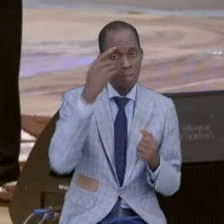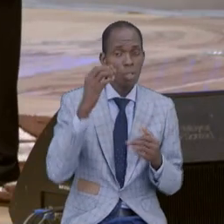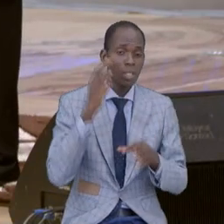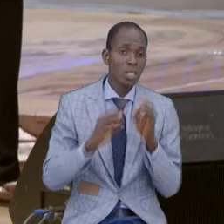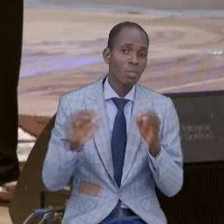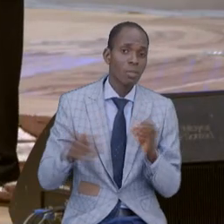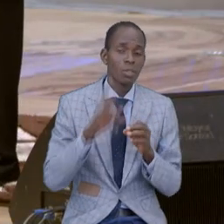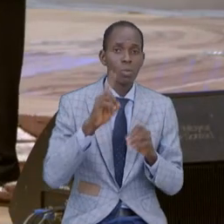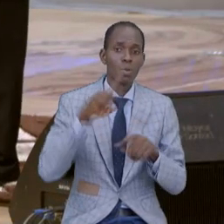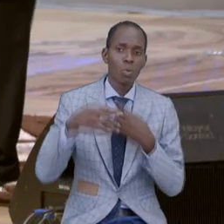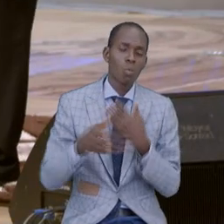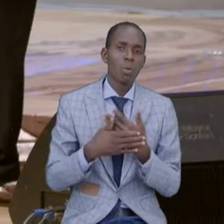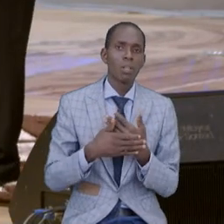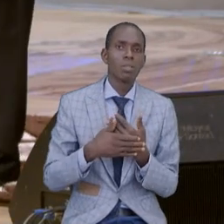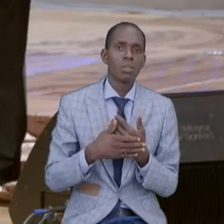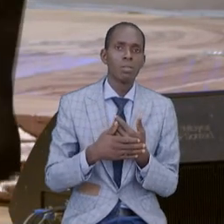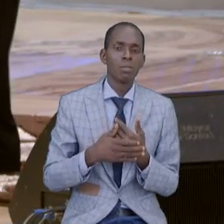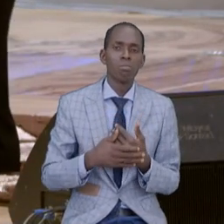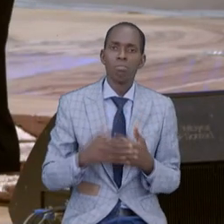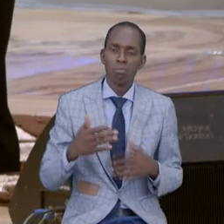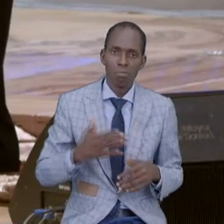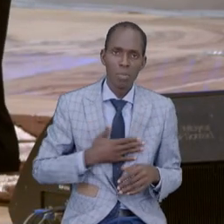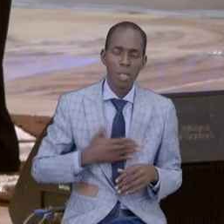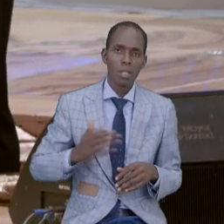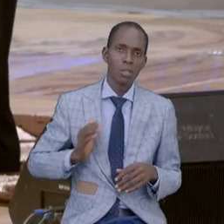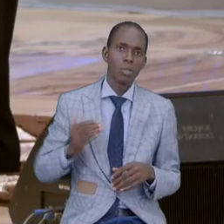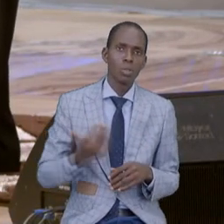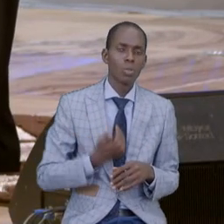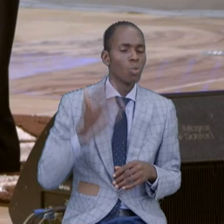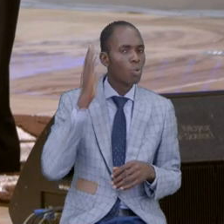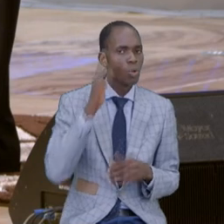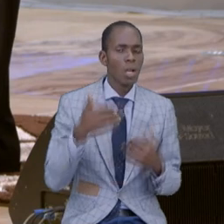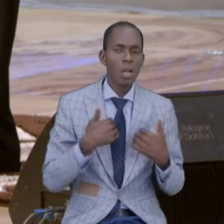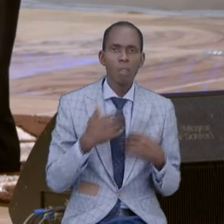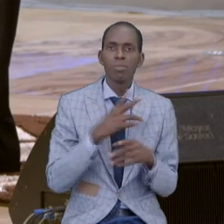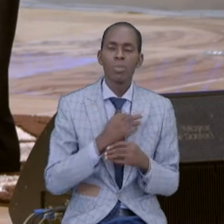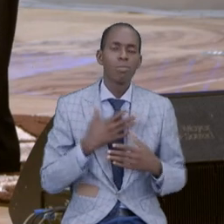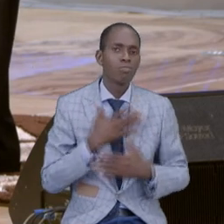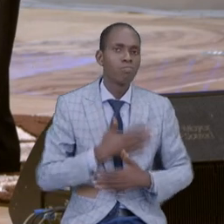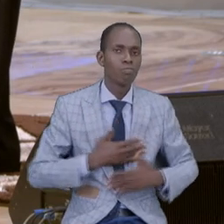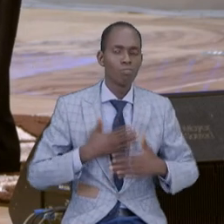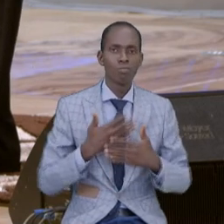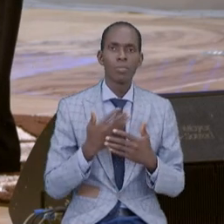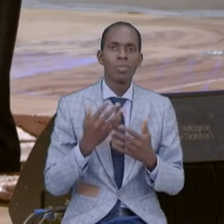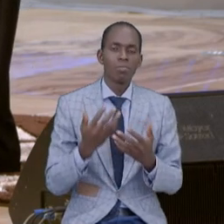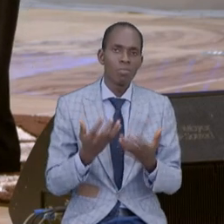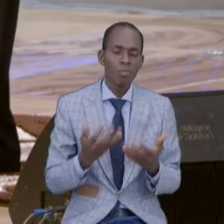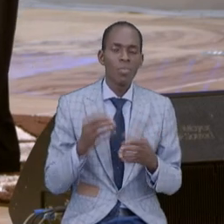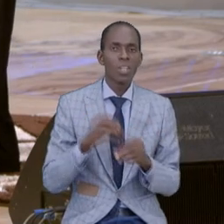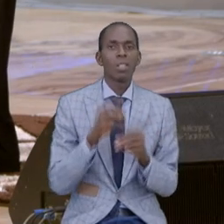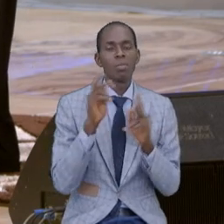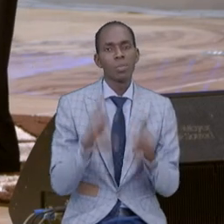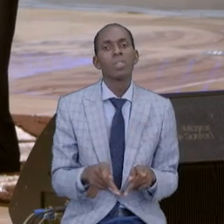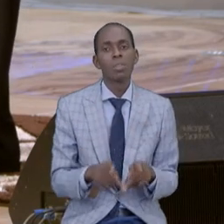man draw back, my soul shall have no pleasure in him. Verse 39,